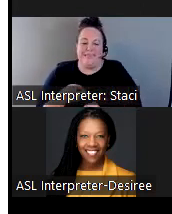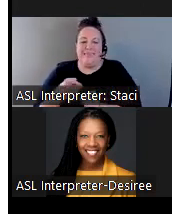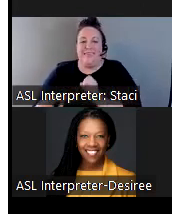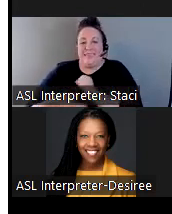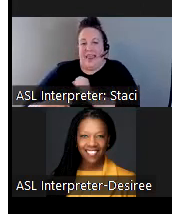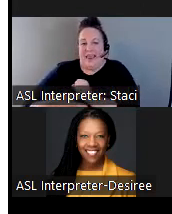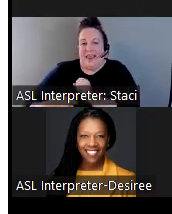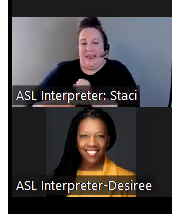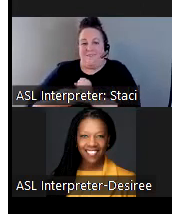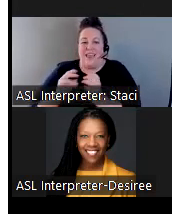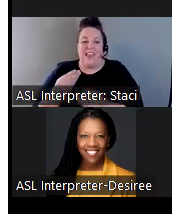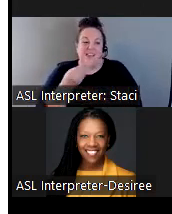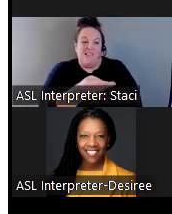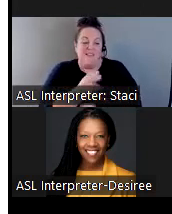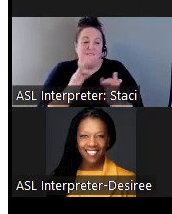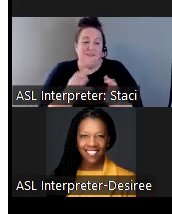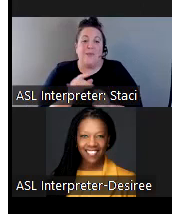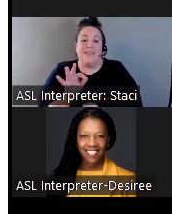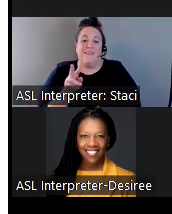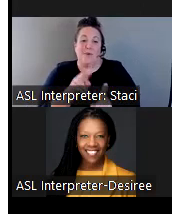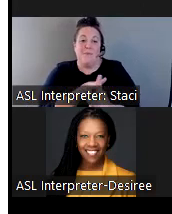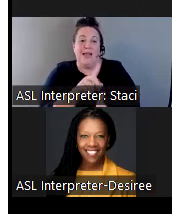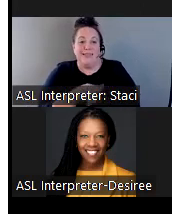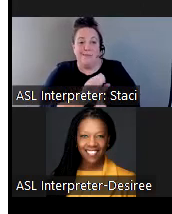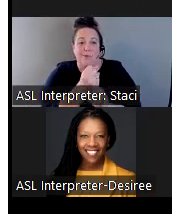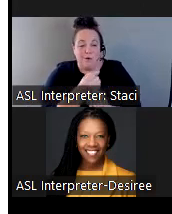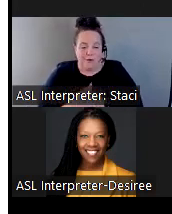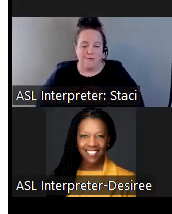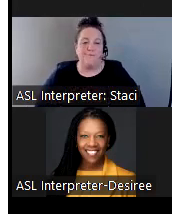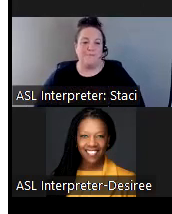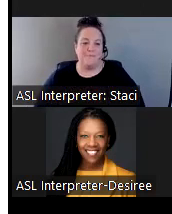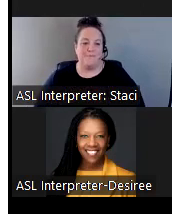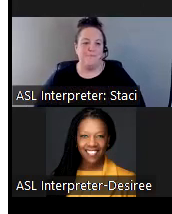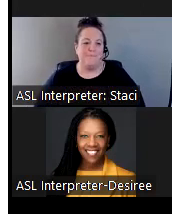these to your families if it is applicable.